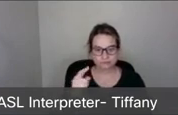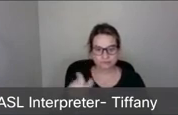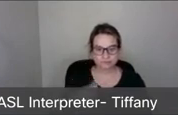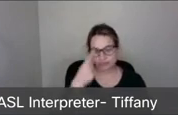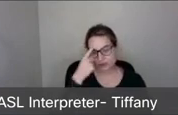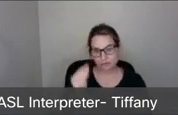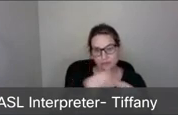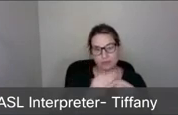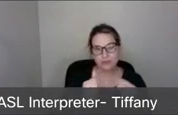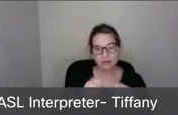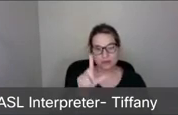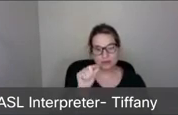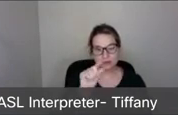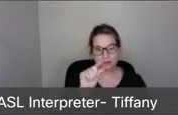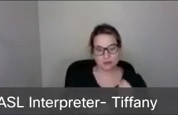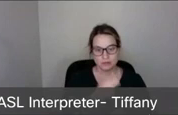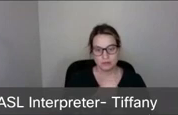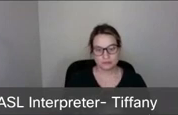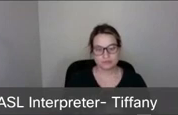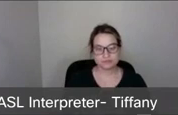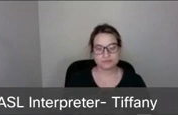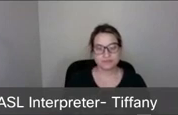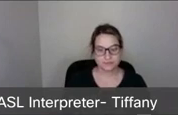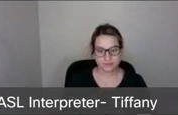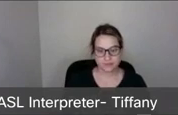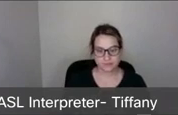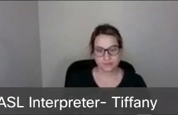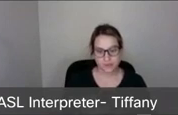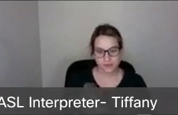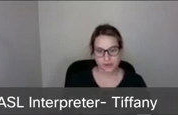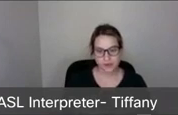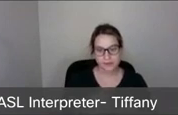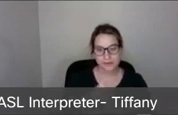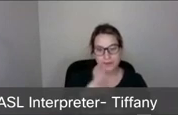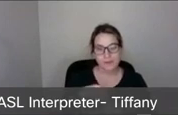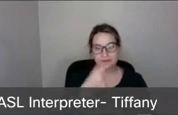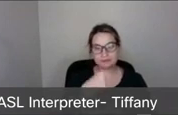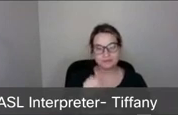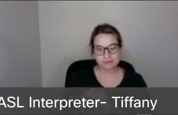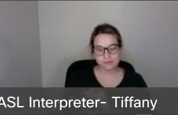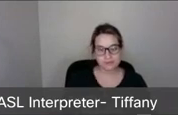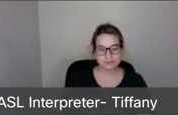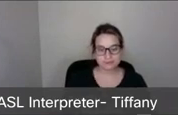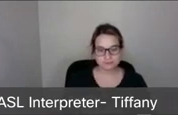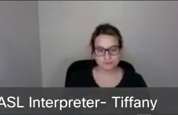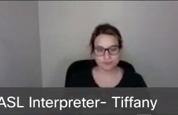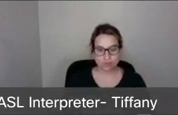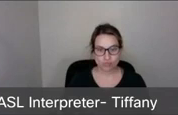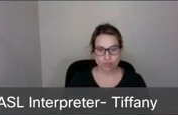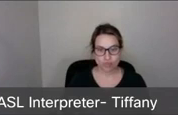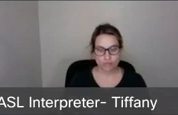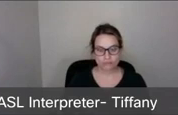20 years. Es importante que incluyan Glendale. It is important to include Glendale. Con nuestro voto y distrito